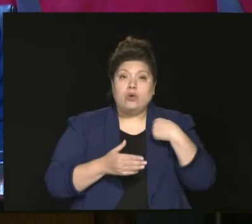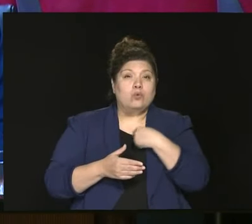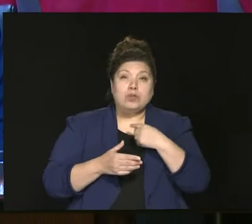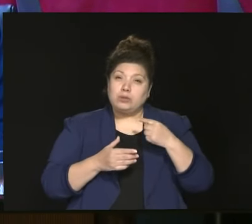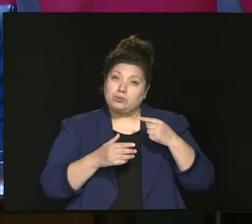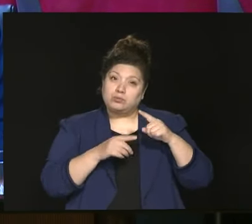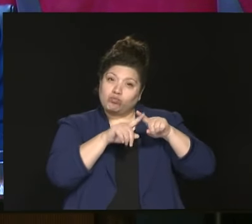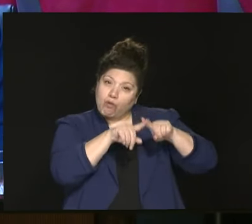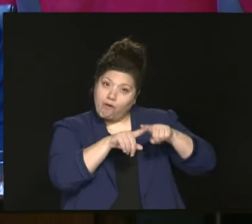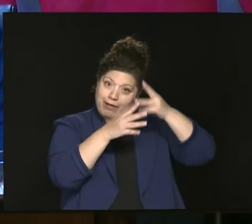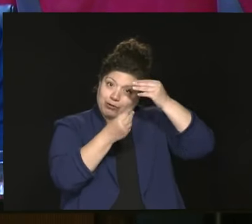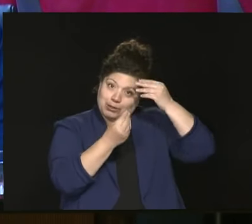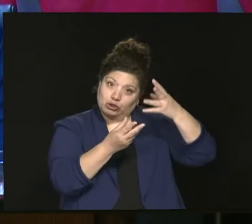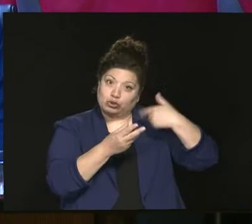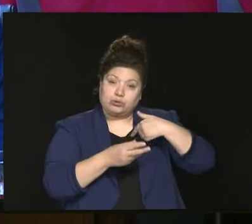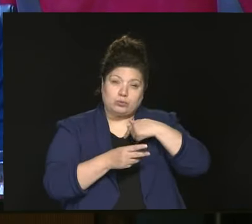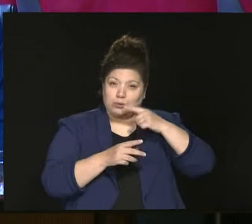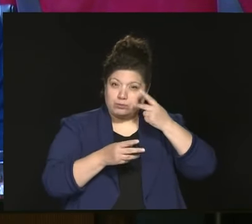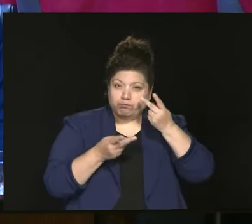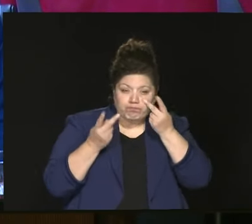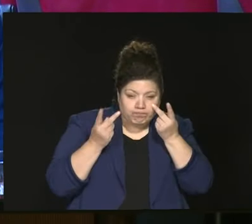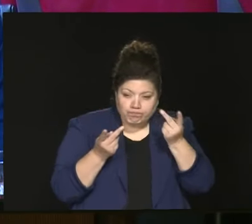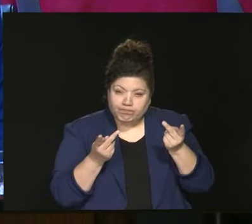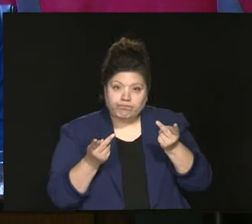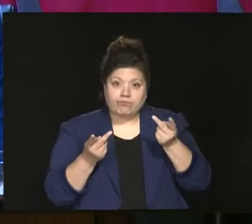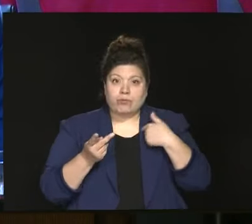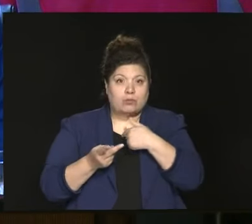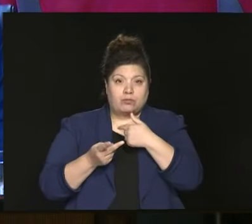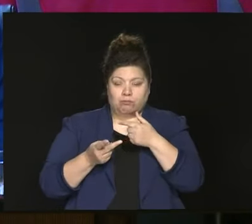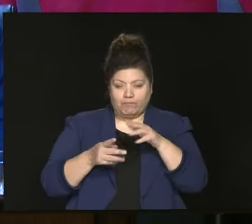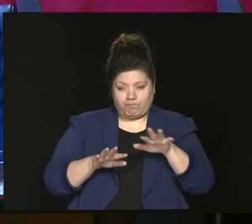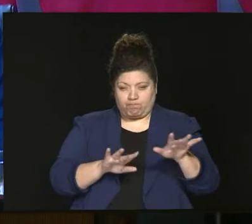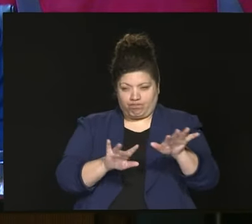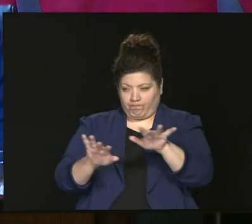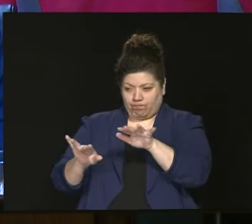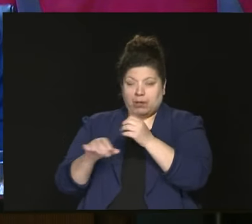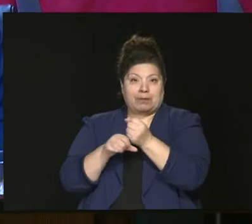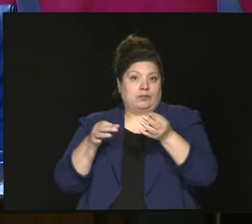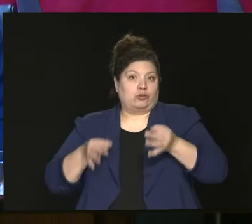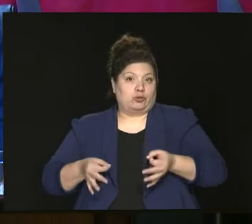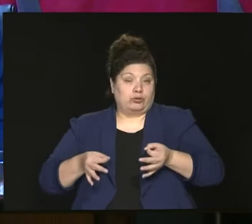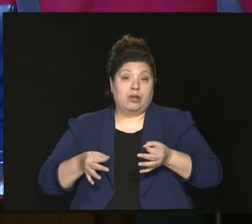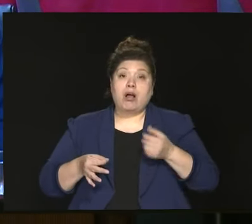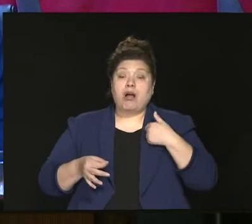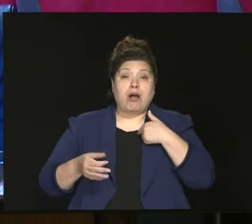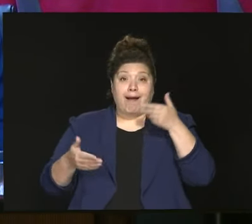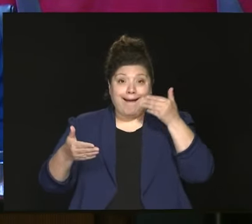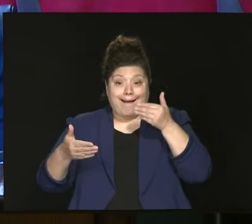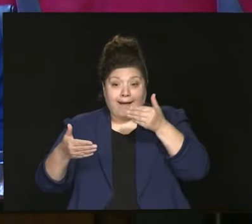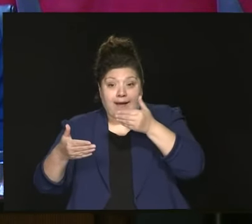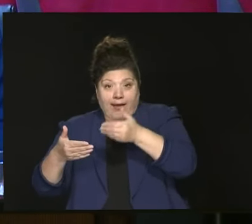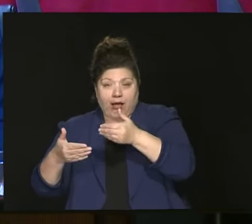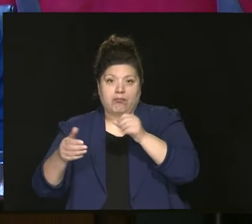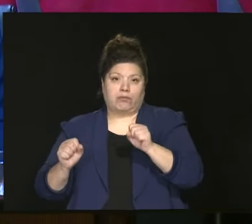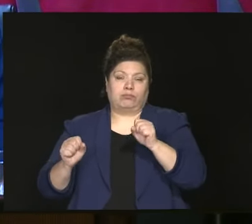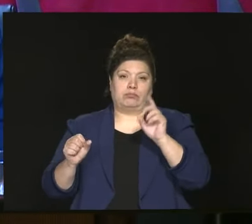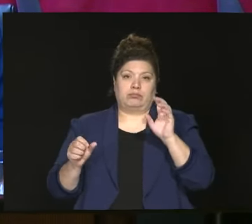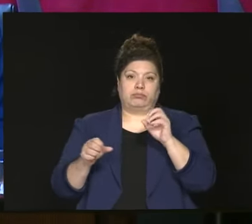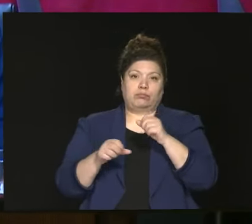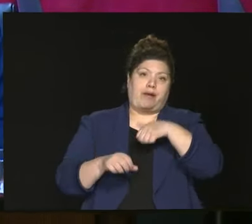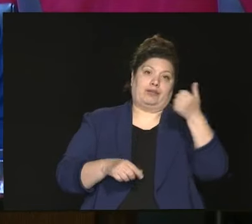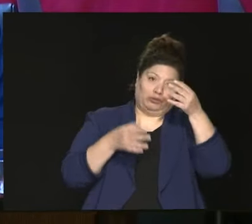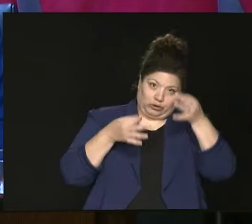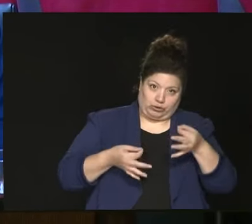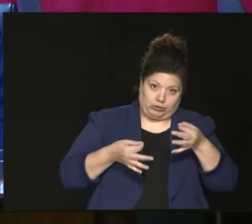it's appropriate that we take those decisions and reconsider them as we have more information. So as of now, we believe that this is the